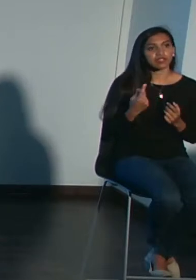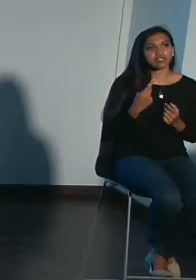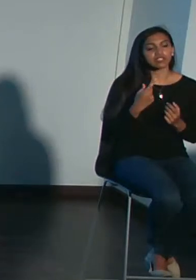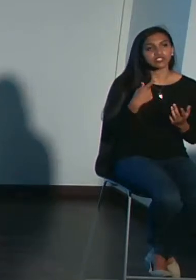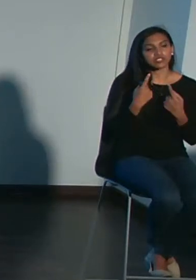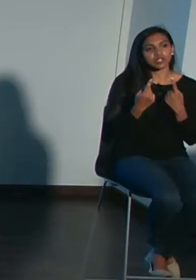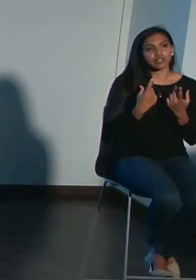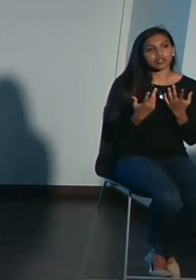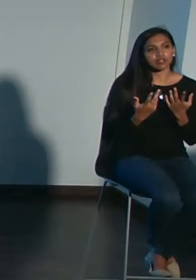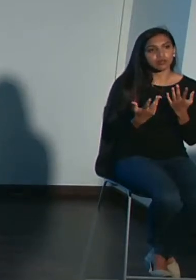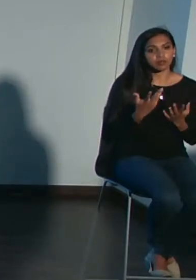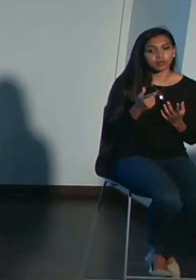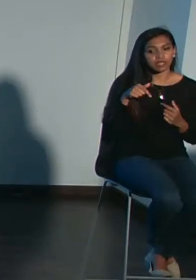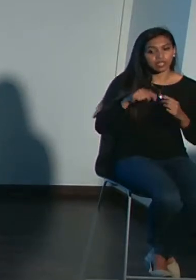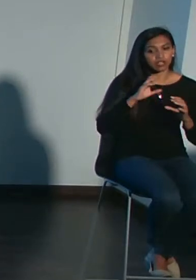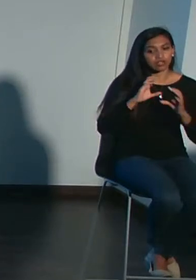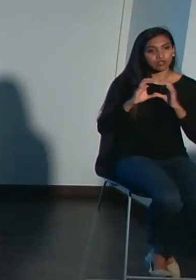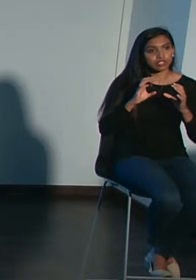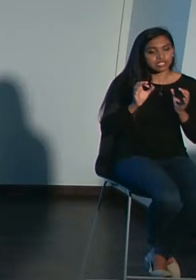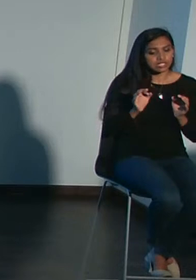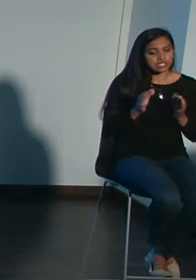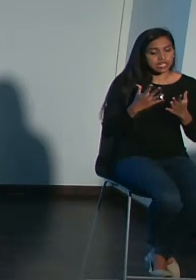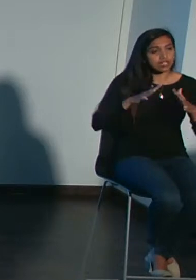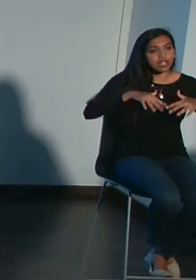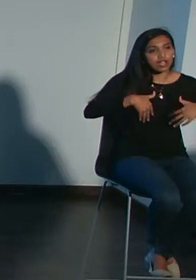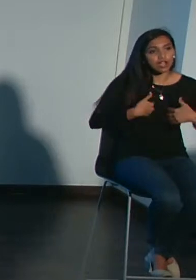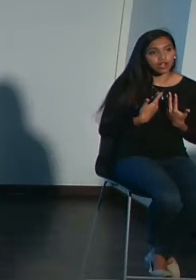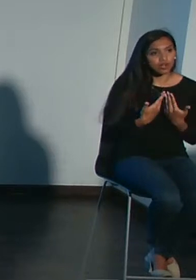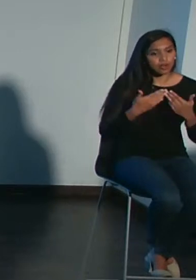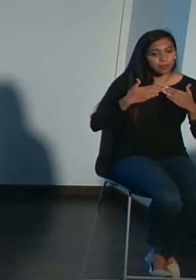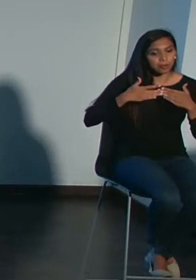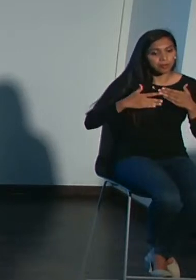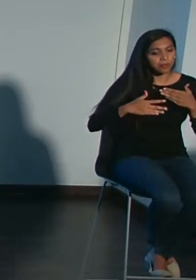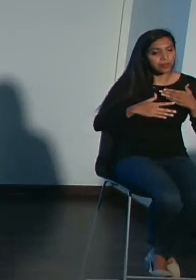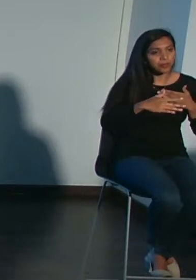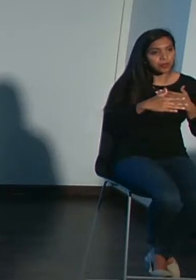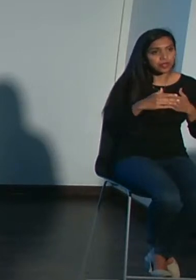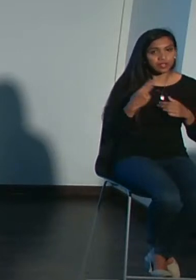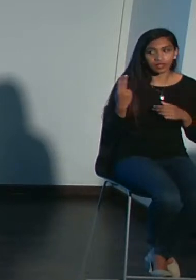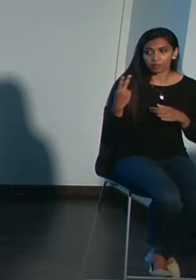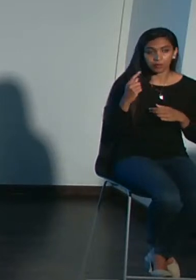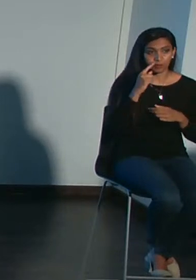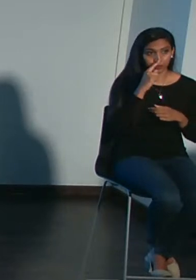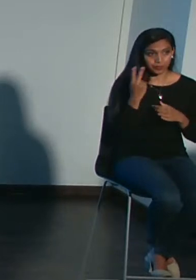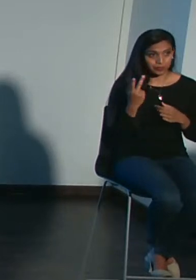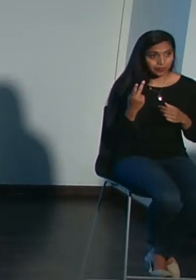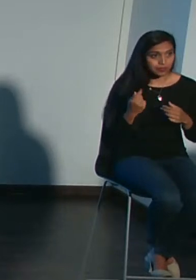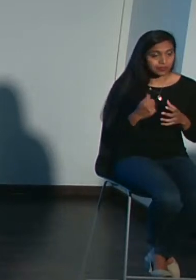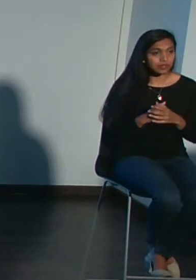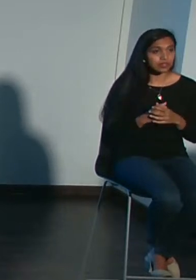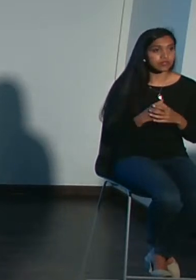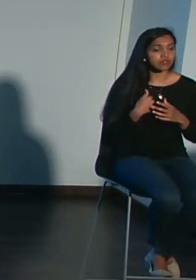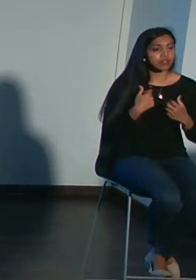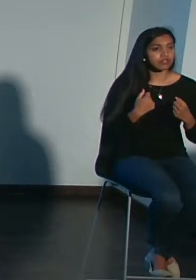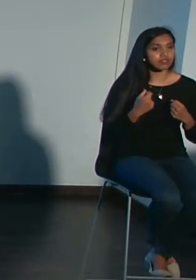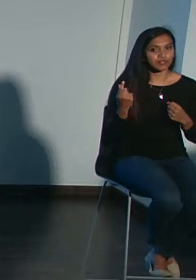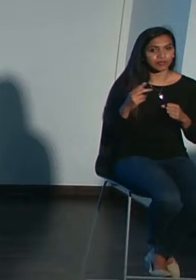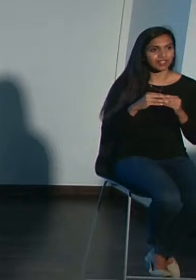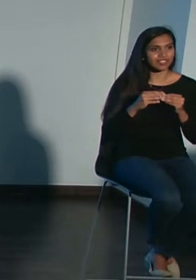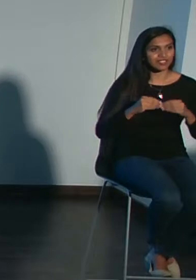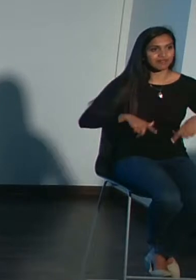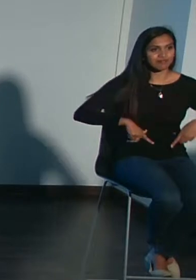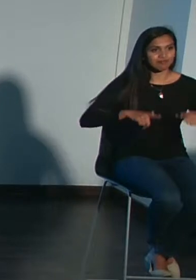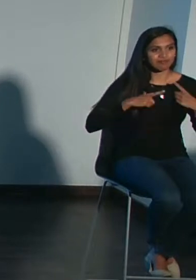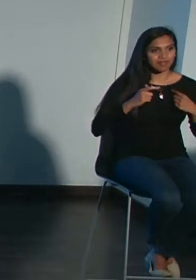bit about where this conversation started between Renuka and me. And Renuka, do you remember, do you want